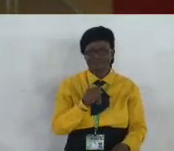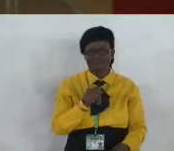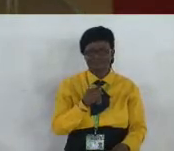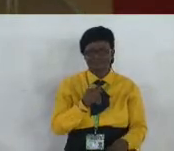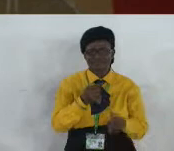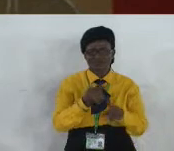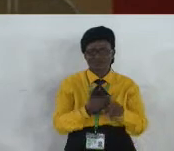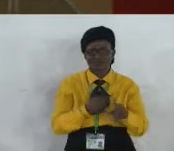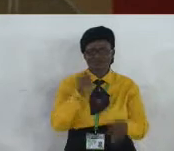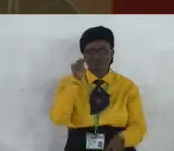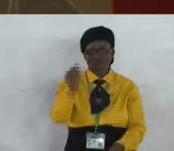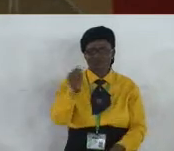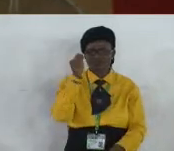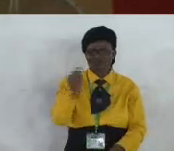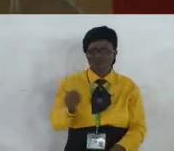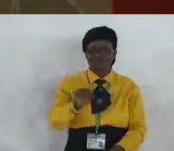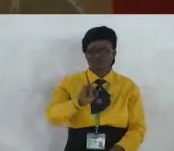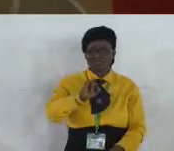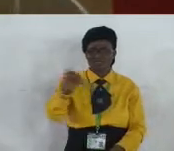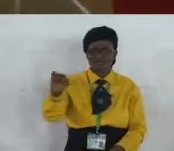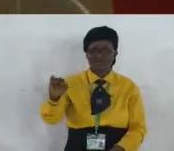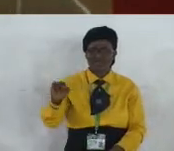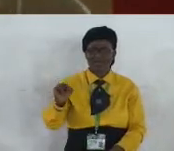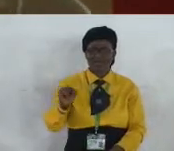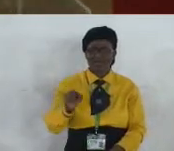from testifying about your greatness,